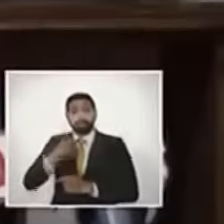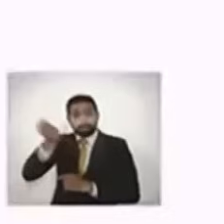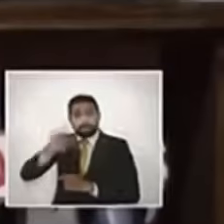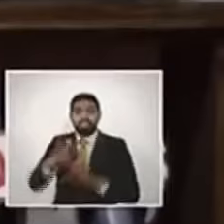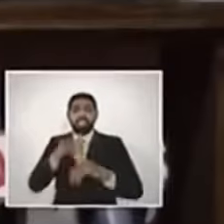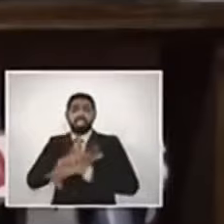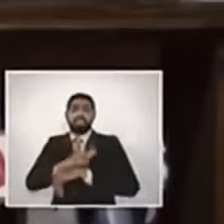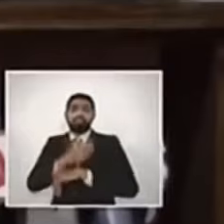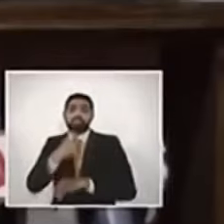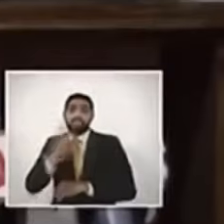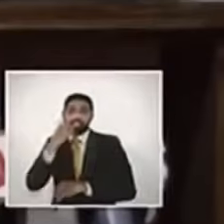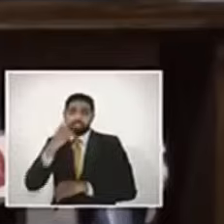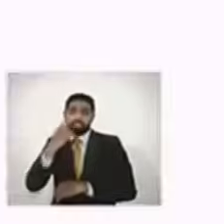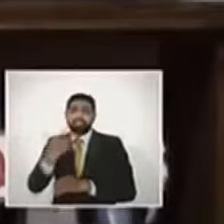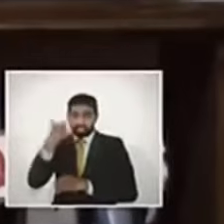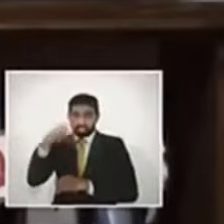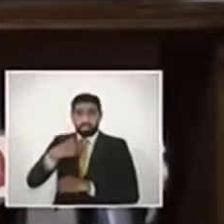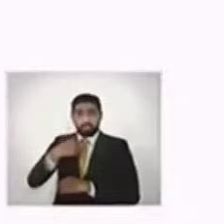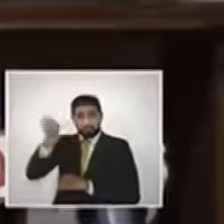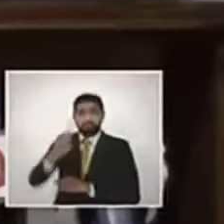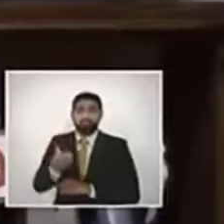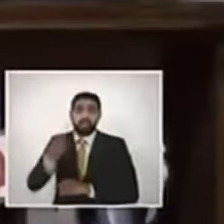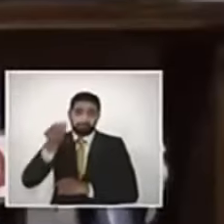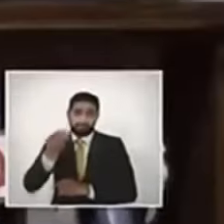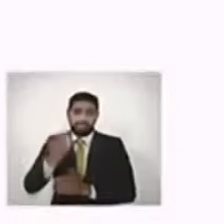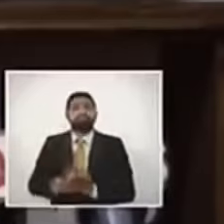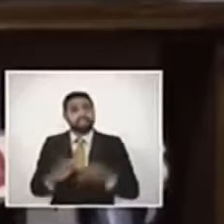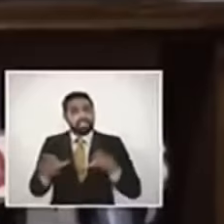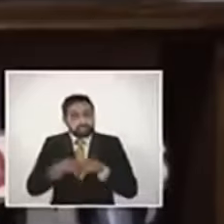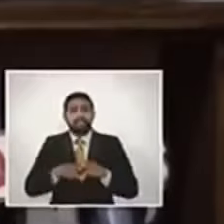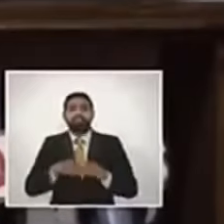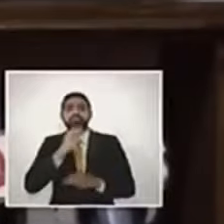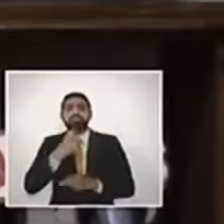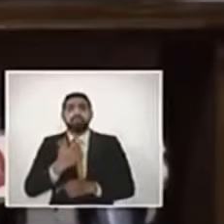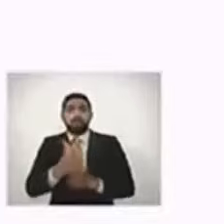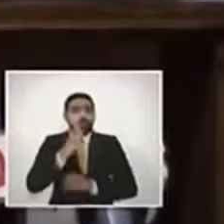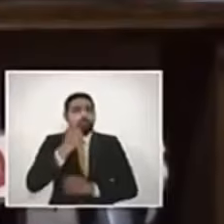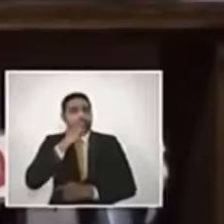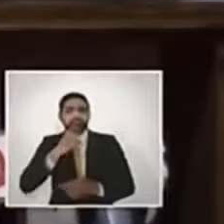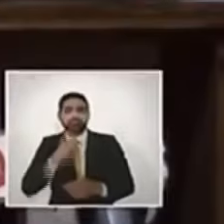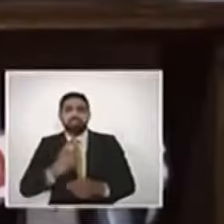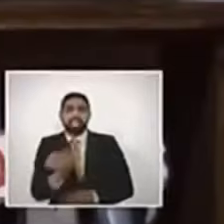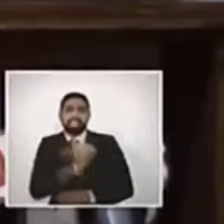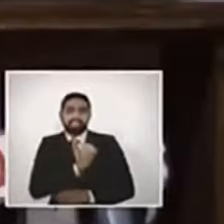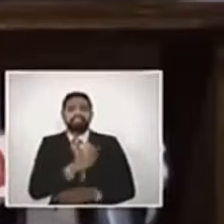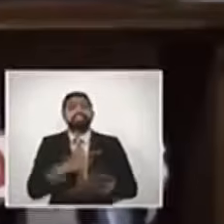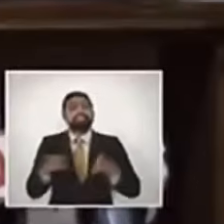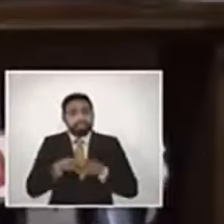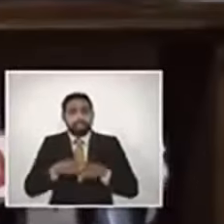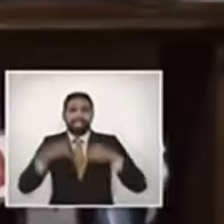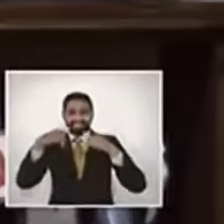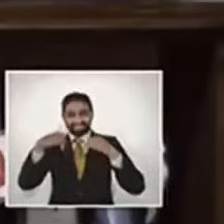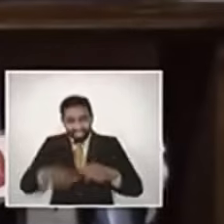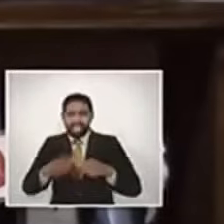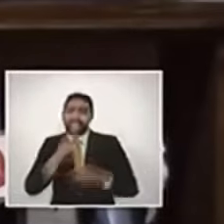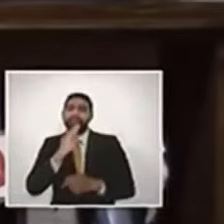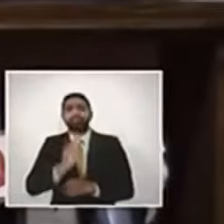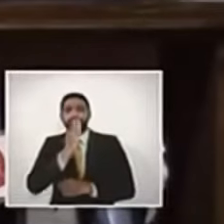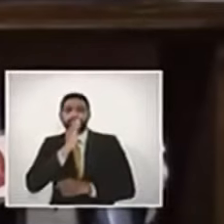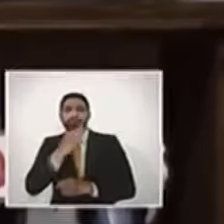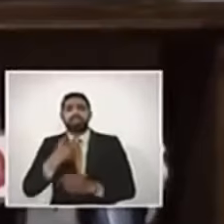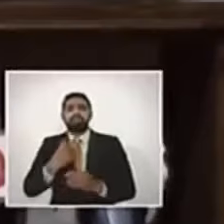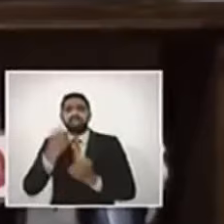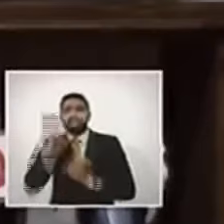power plants. There will be some comfort at this moment because the hydropower plants are operating at high capacity due to the heavy rains